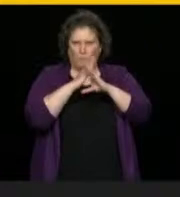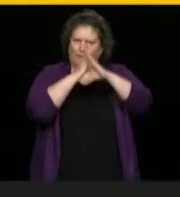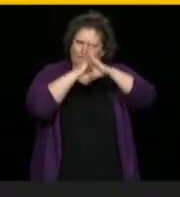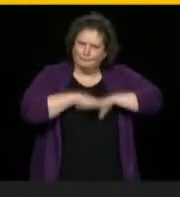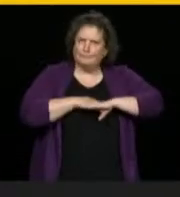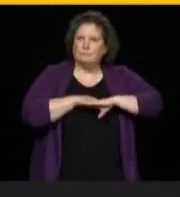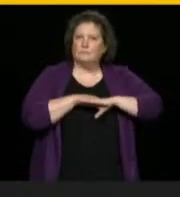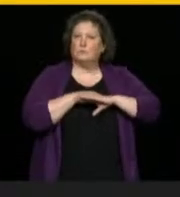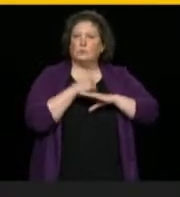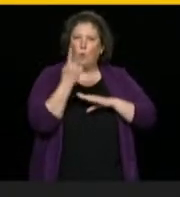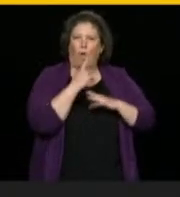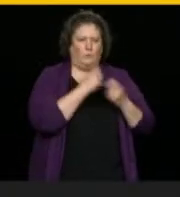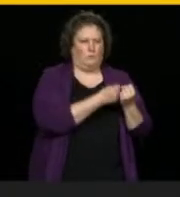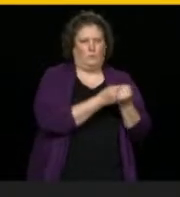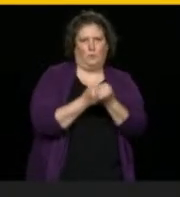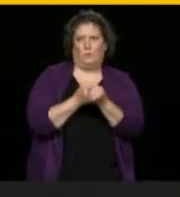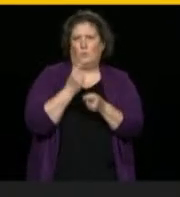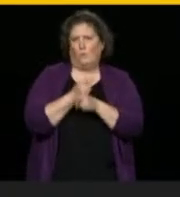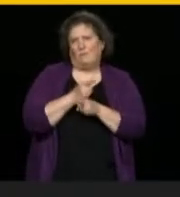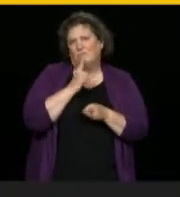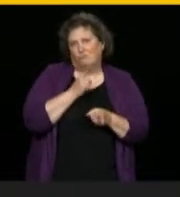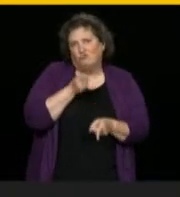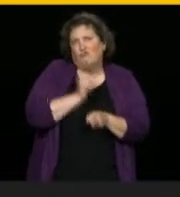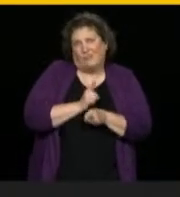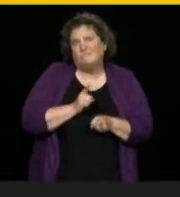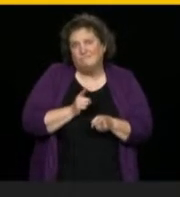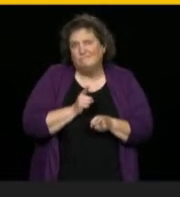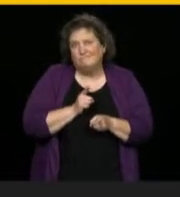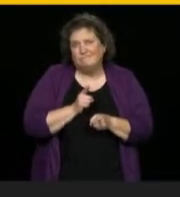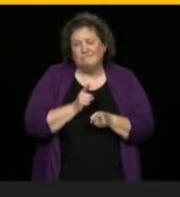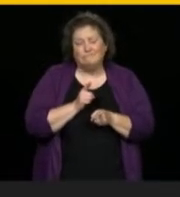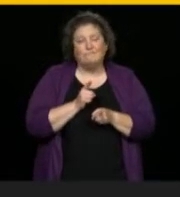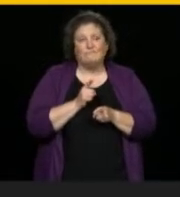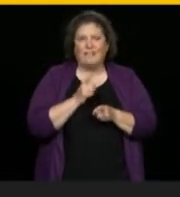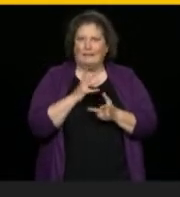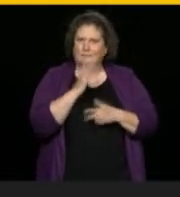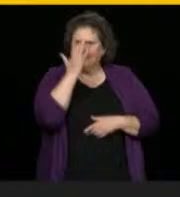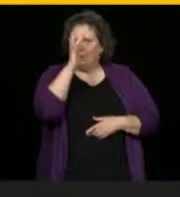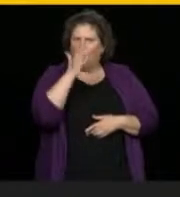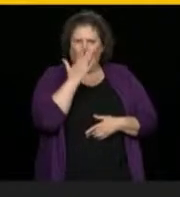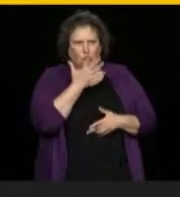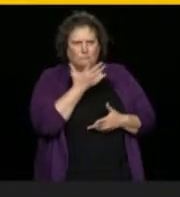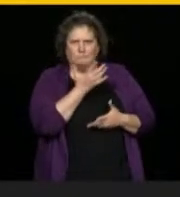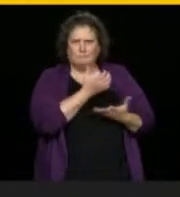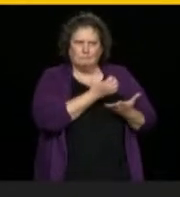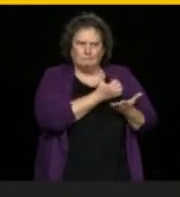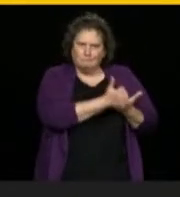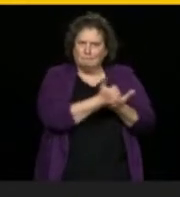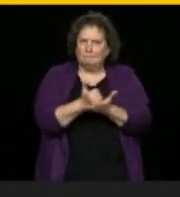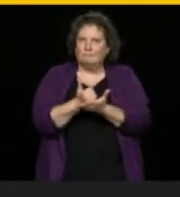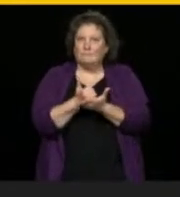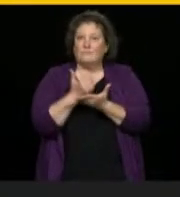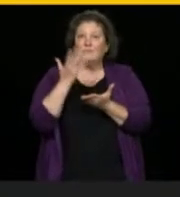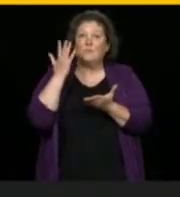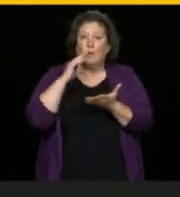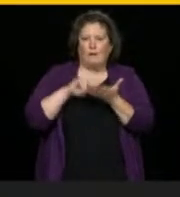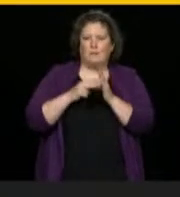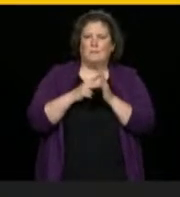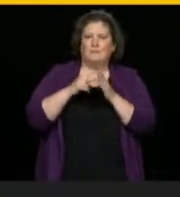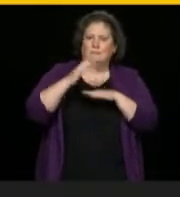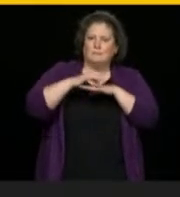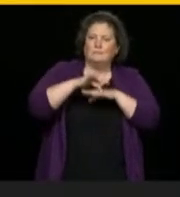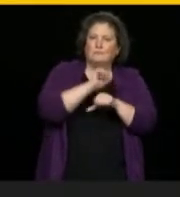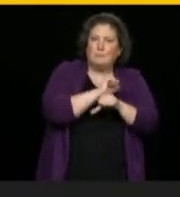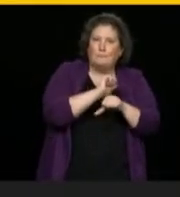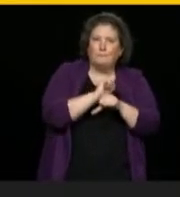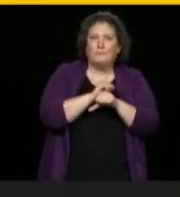to do, intelligente à faire but also pour because it créer is les the smart emplois thing et to la do croissance économique. in order to create jobs and economic growth. Thank you, Mr. Prime Minister. This concludes today's